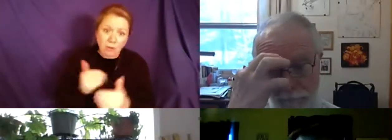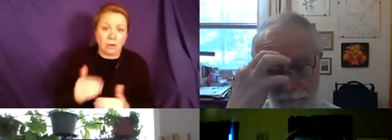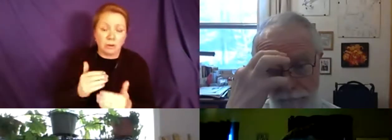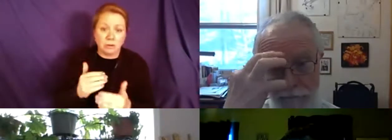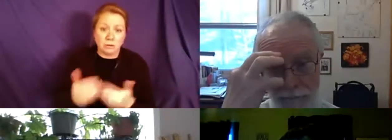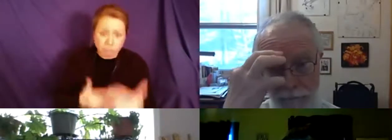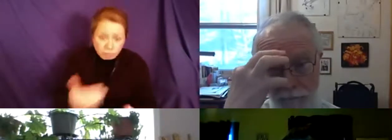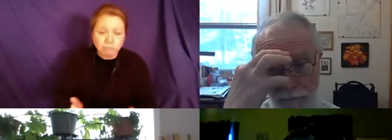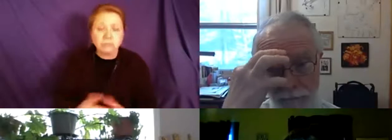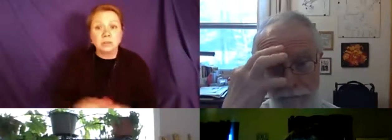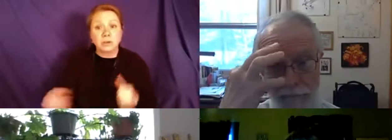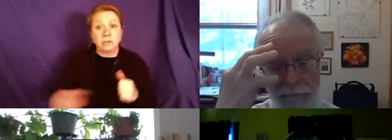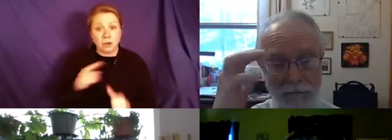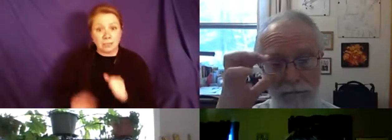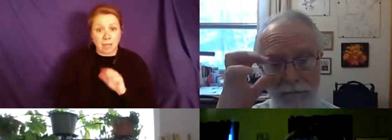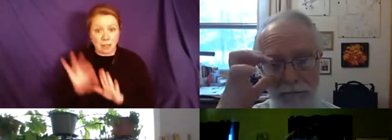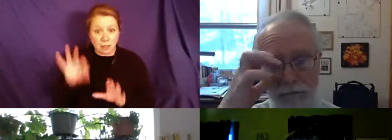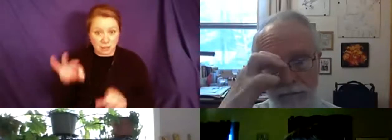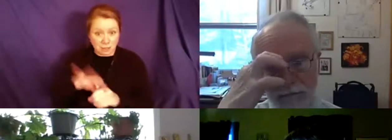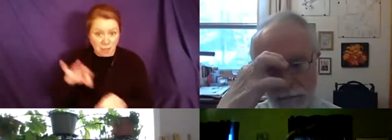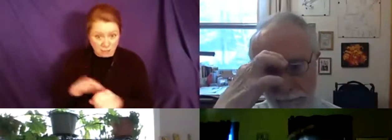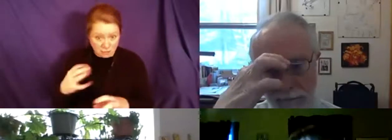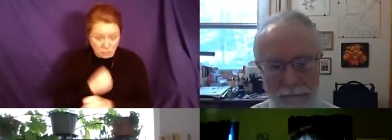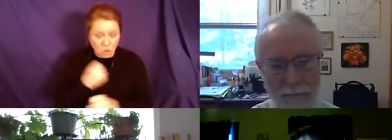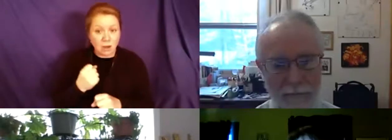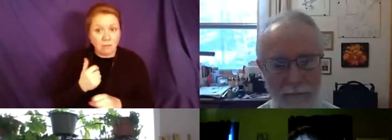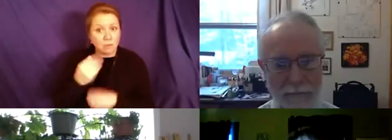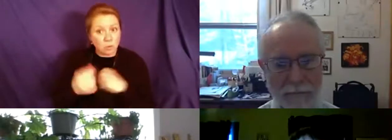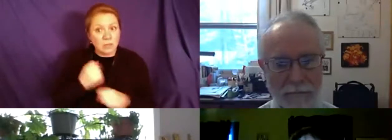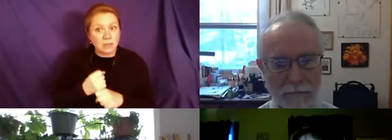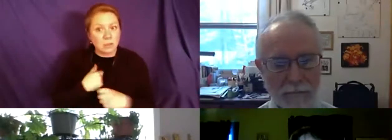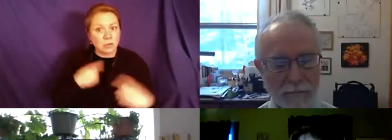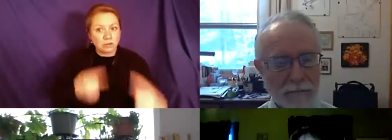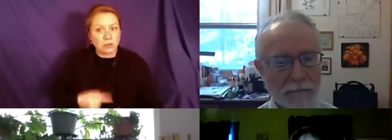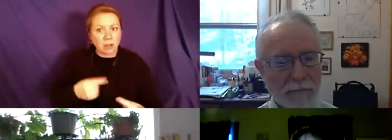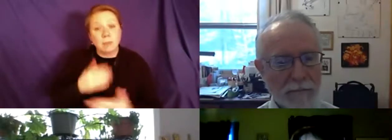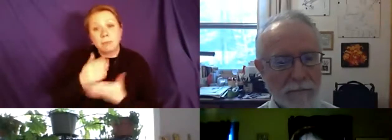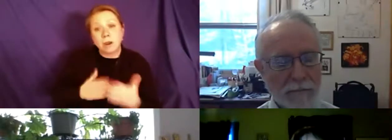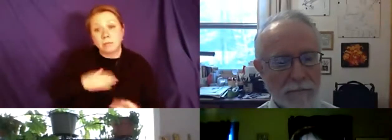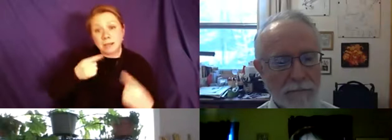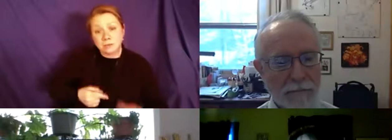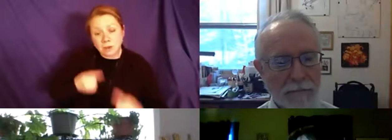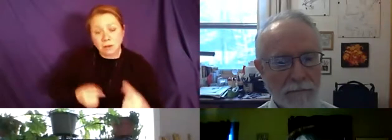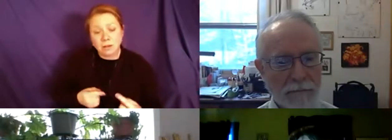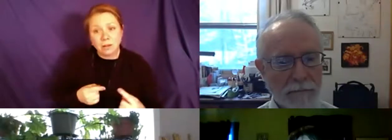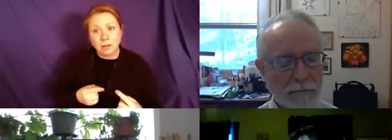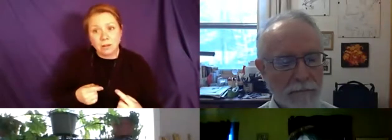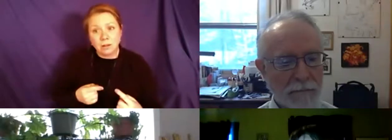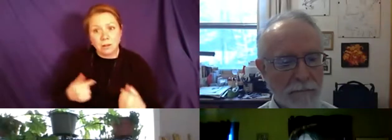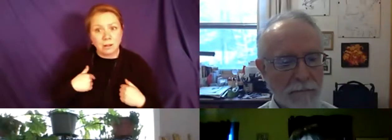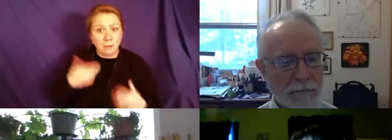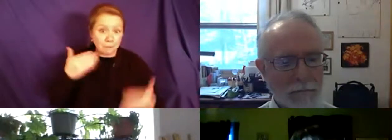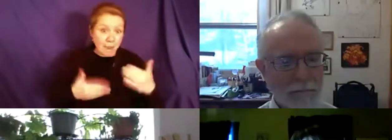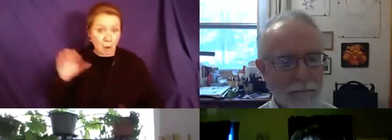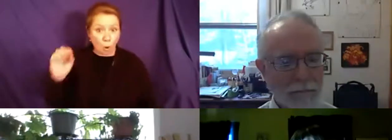was first elected, you know, it kept being a struggle. And part of the struggle is it might be okay for